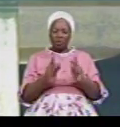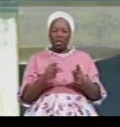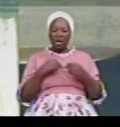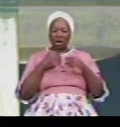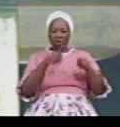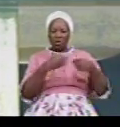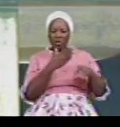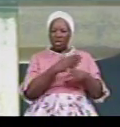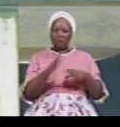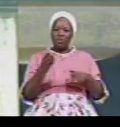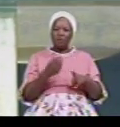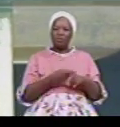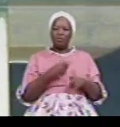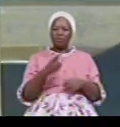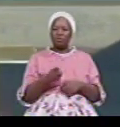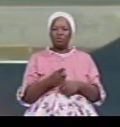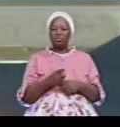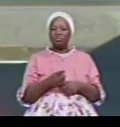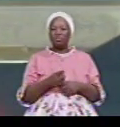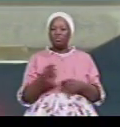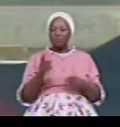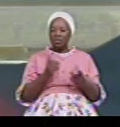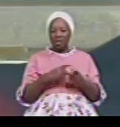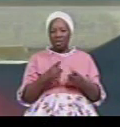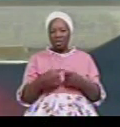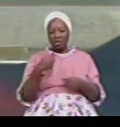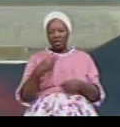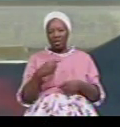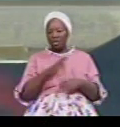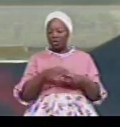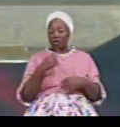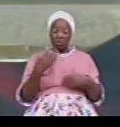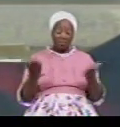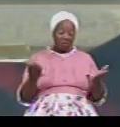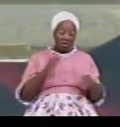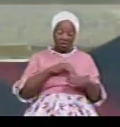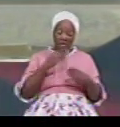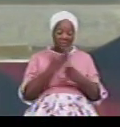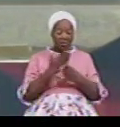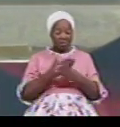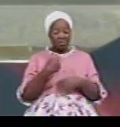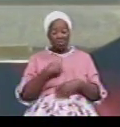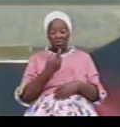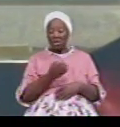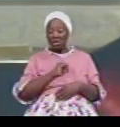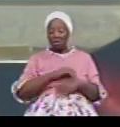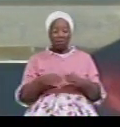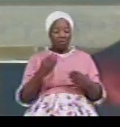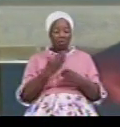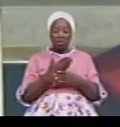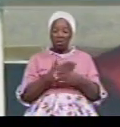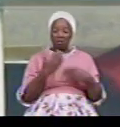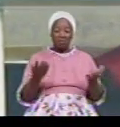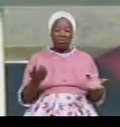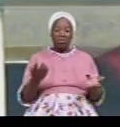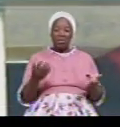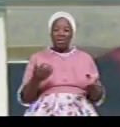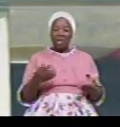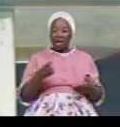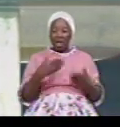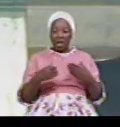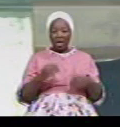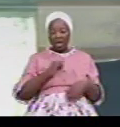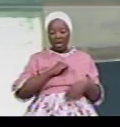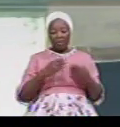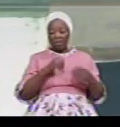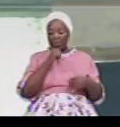through your fingers. It says, don't say, I don't care, I don't mind, I may not be able to climb any